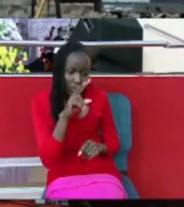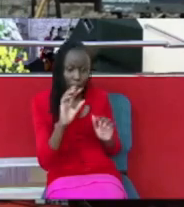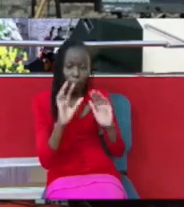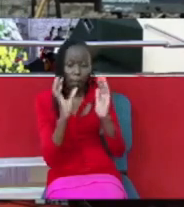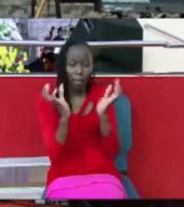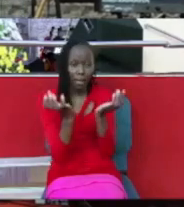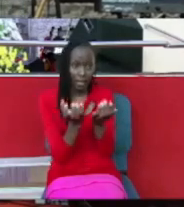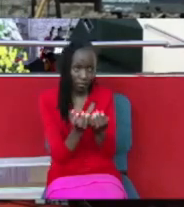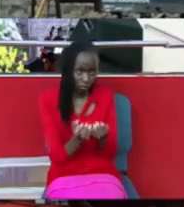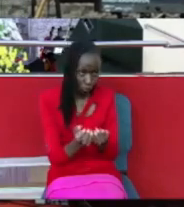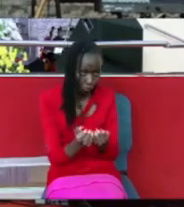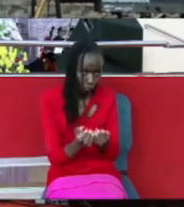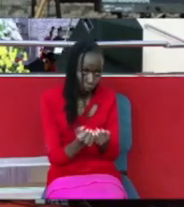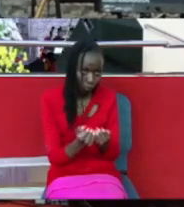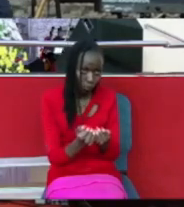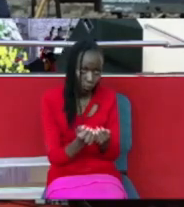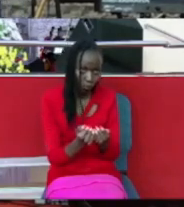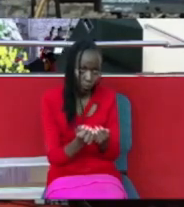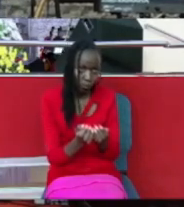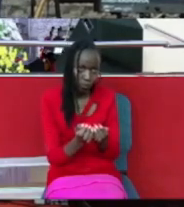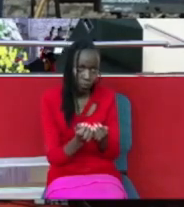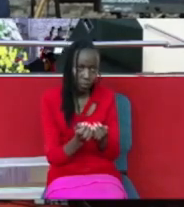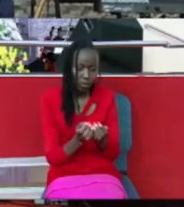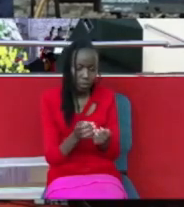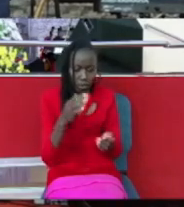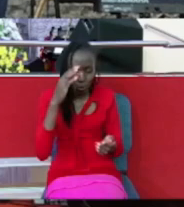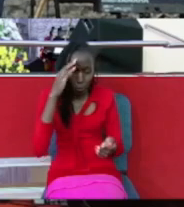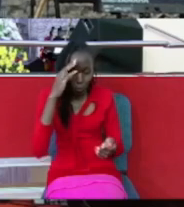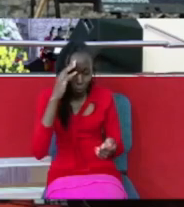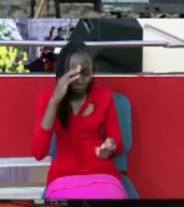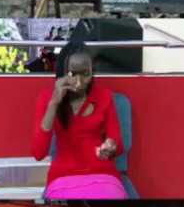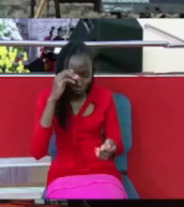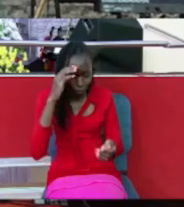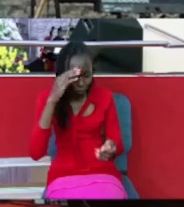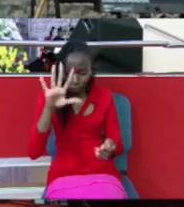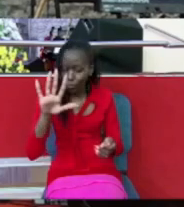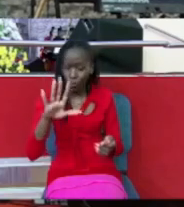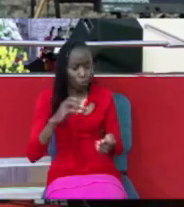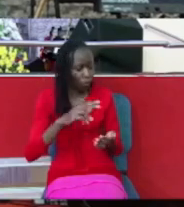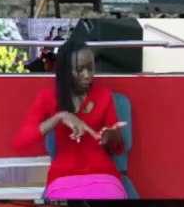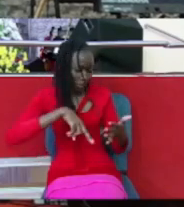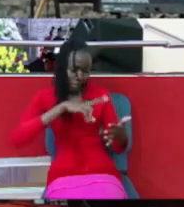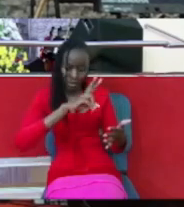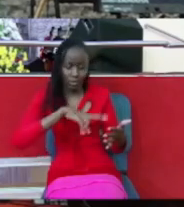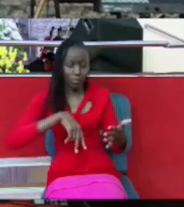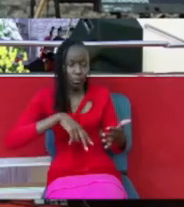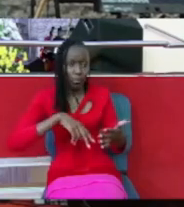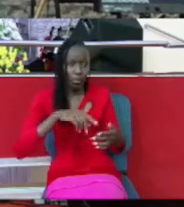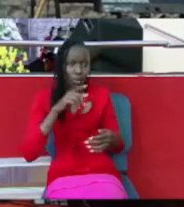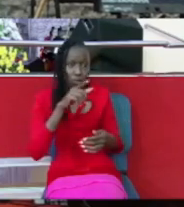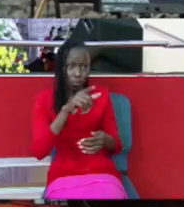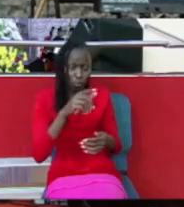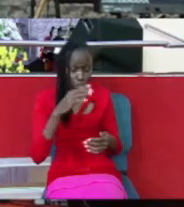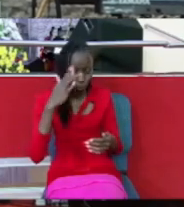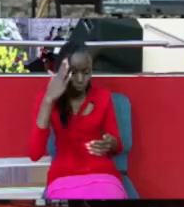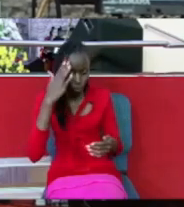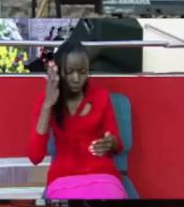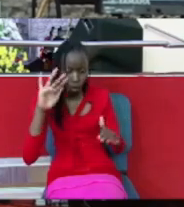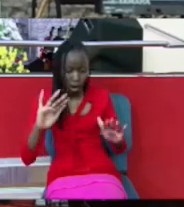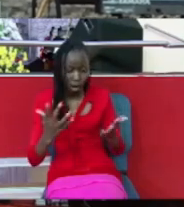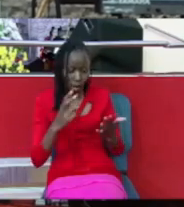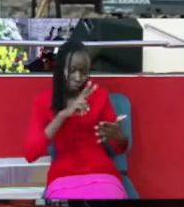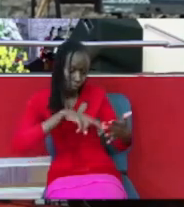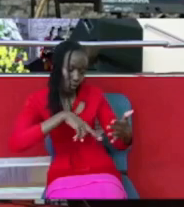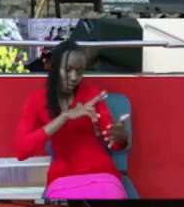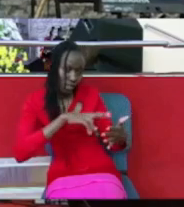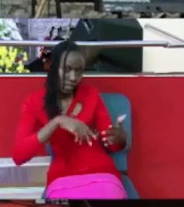Ambaye hajawahi ingia darasani. He doesn't know how to read. Hajui jinsi ya kusoma. You know how to read. Wewe unajua